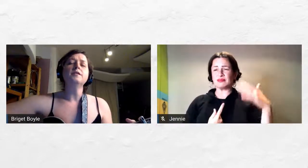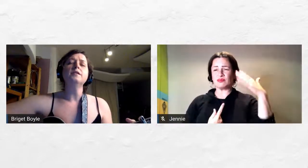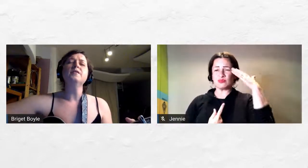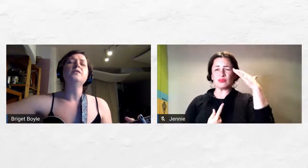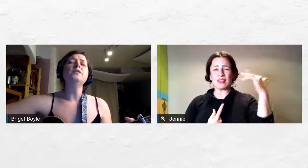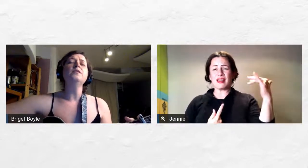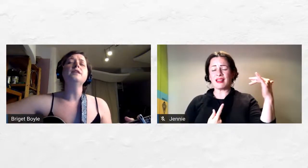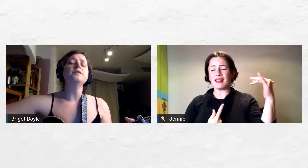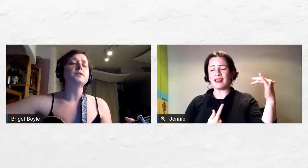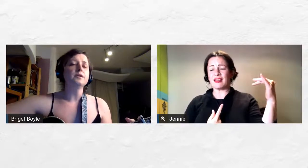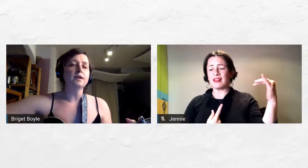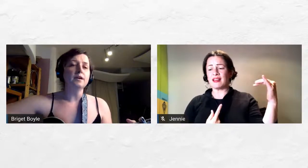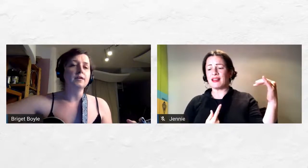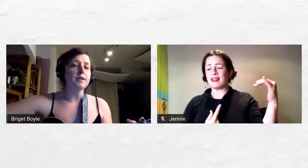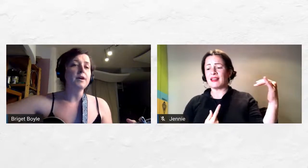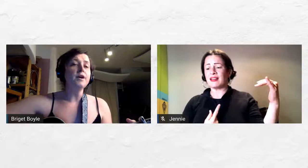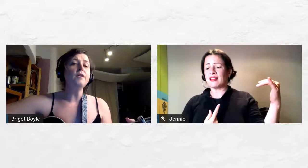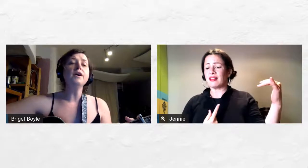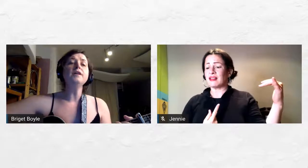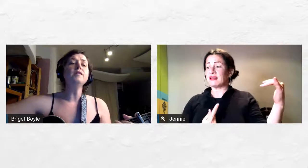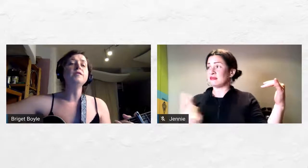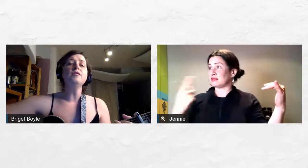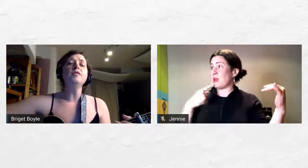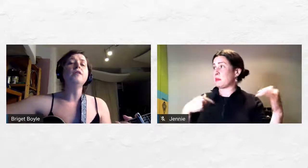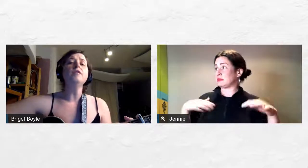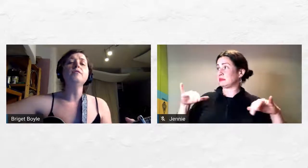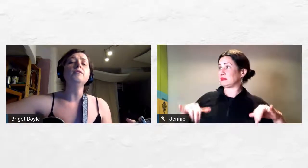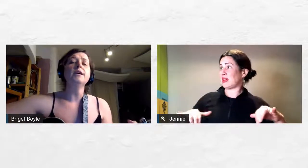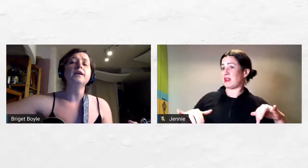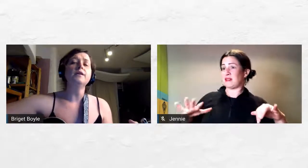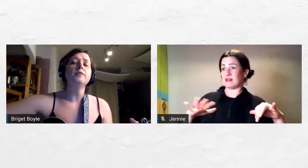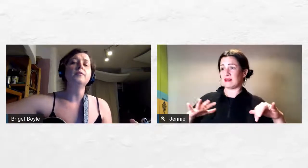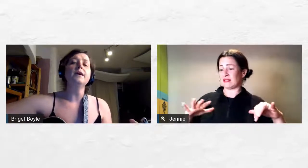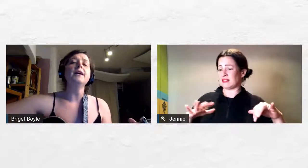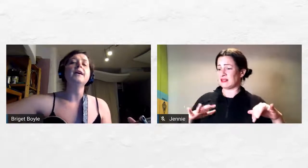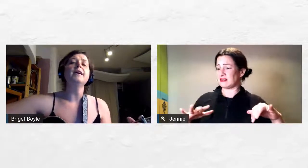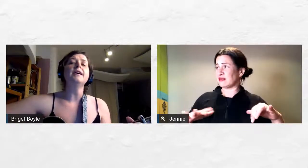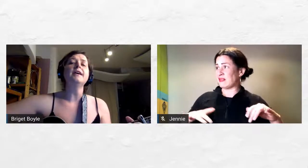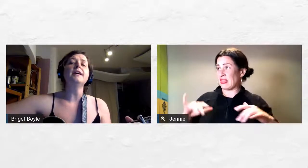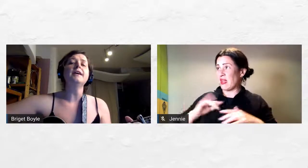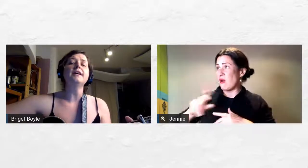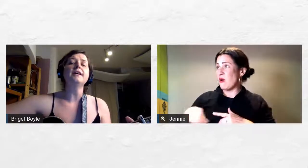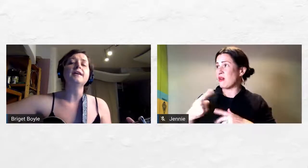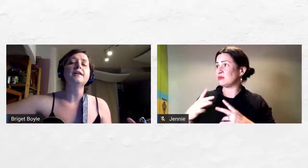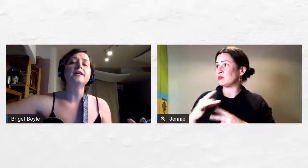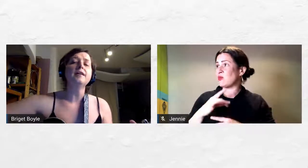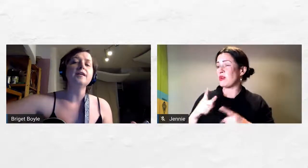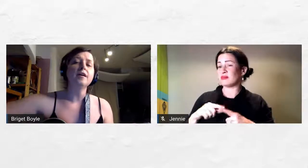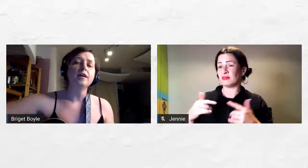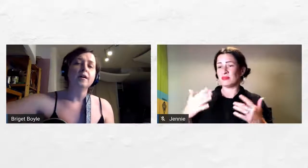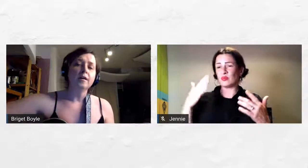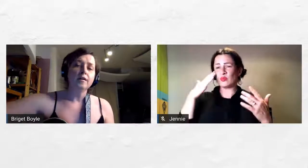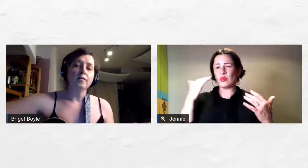stay still? They say there ain't no other way.